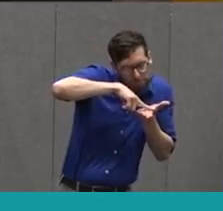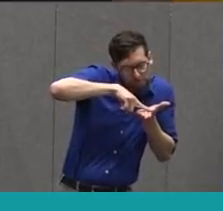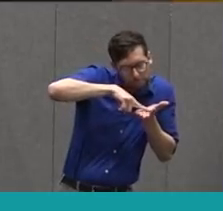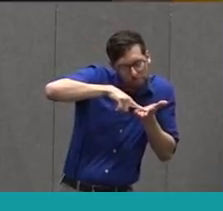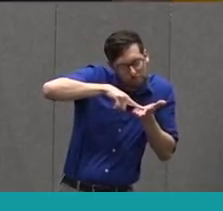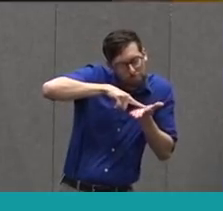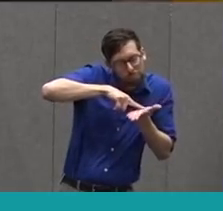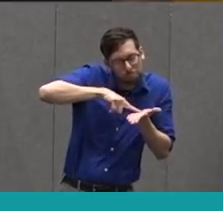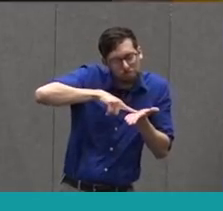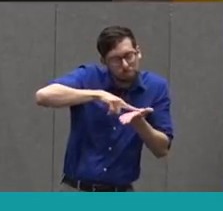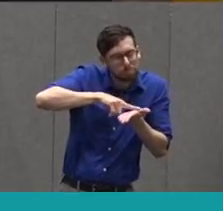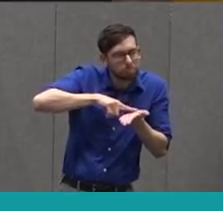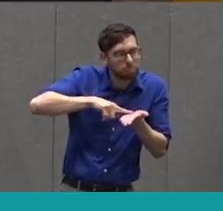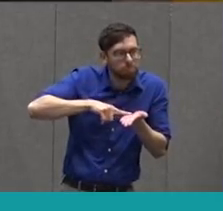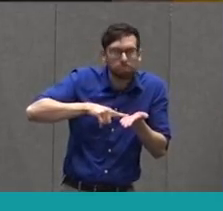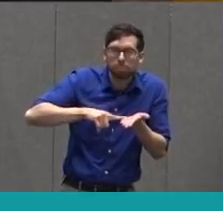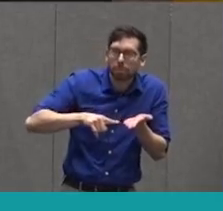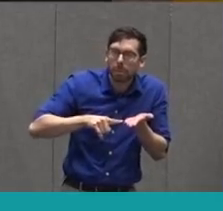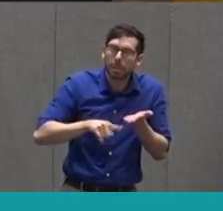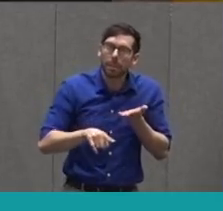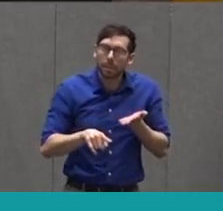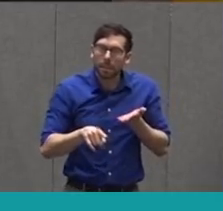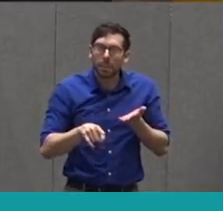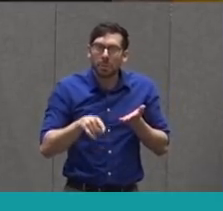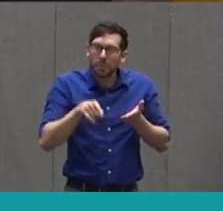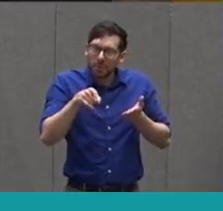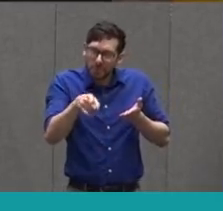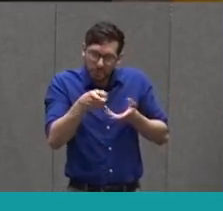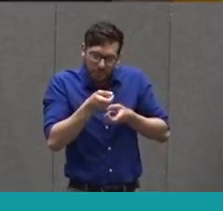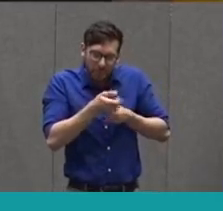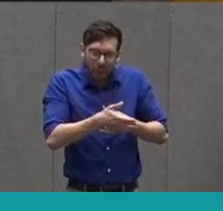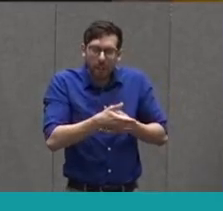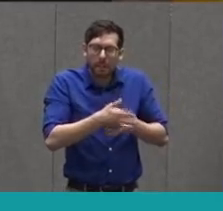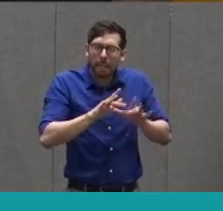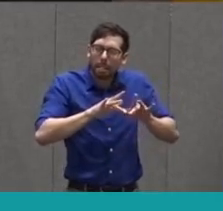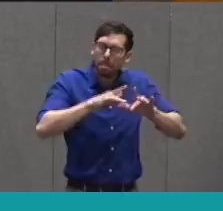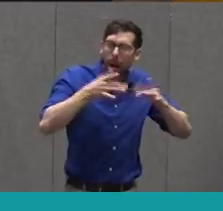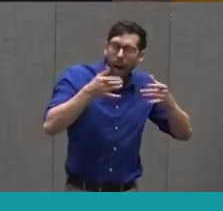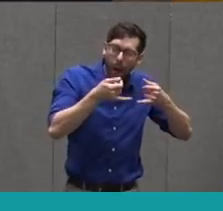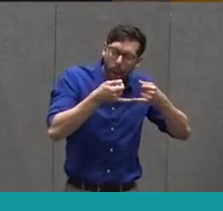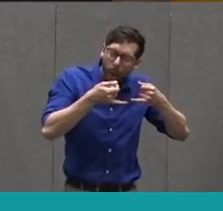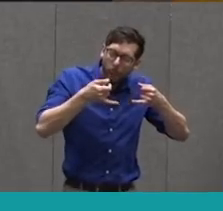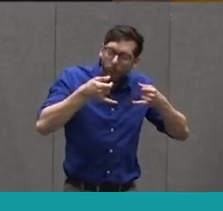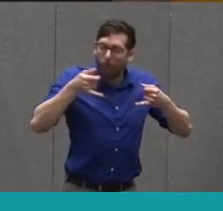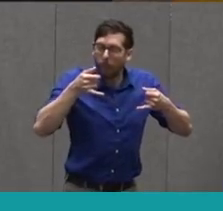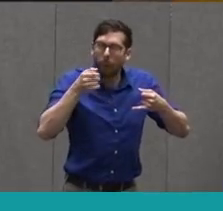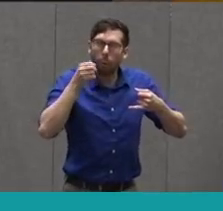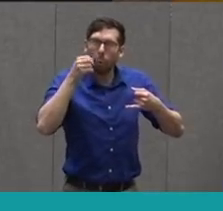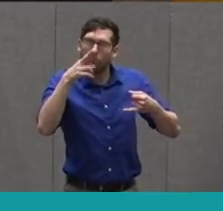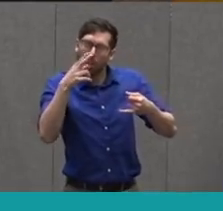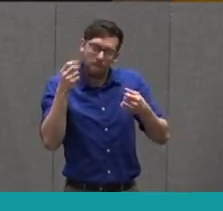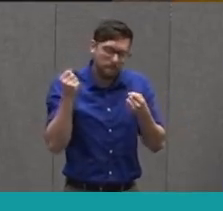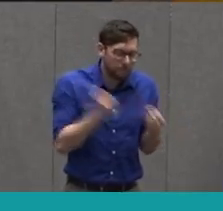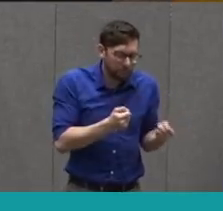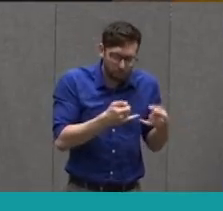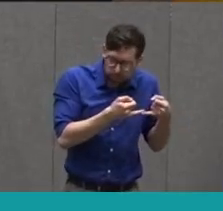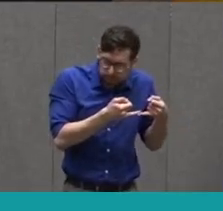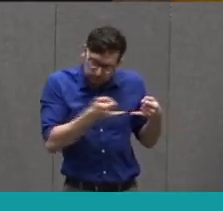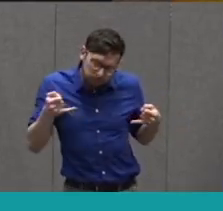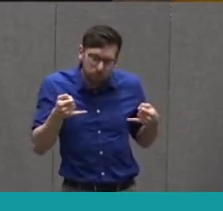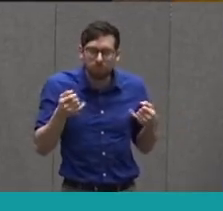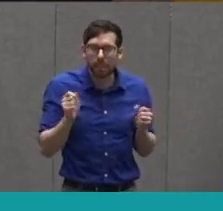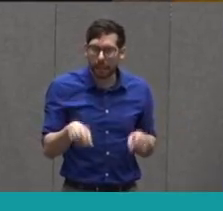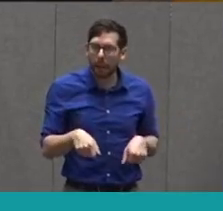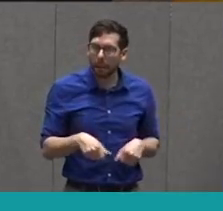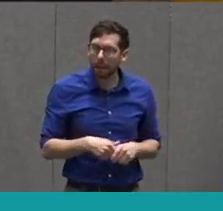can control how light or dark your pencil marks are. So if you don't have colors, a pencil will work